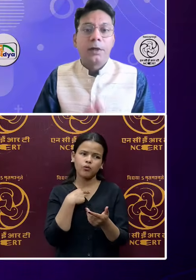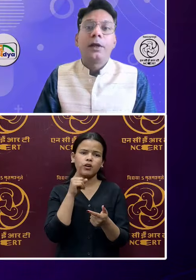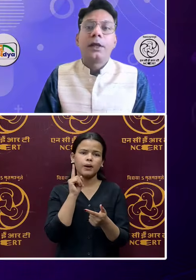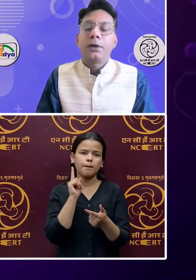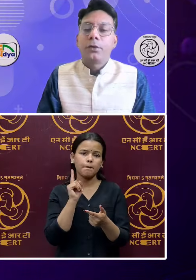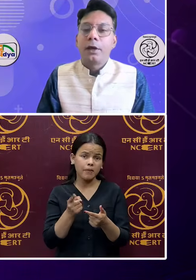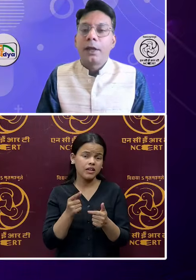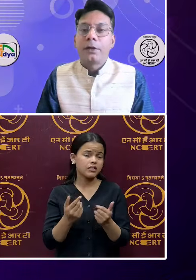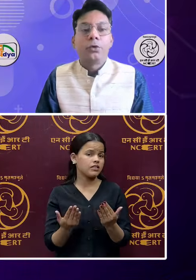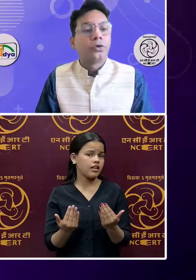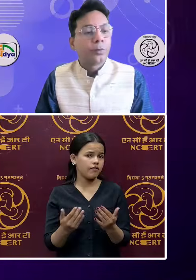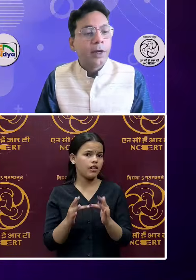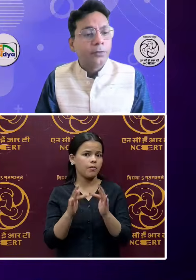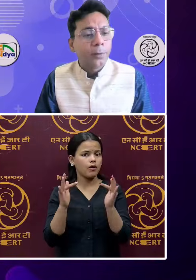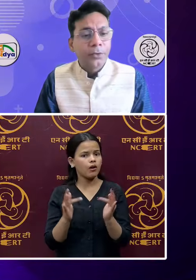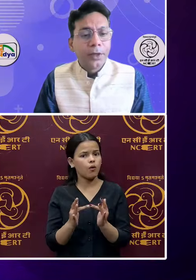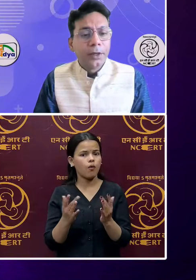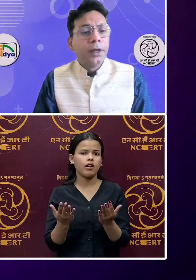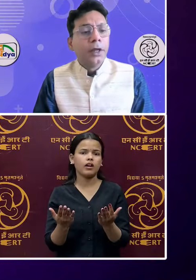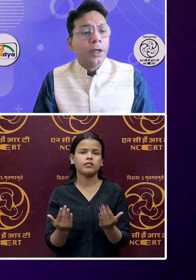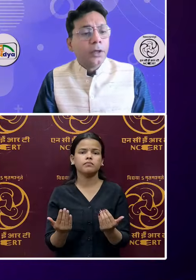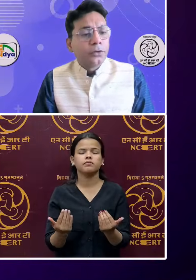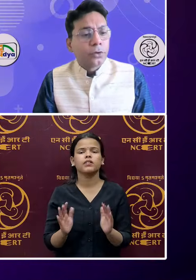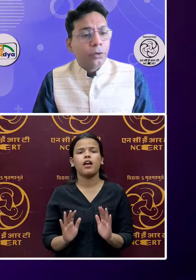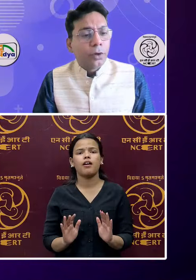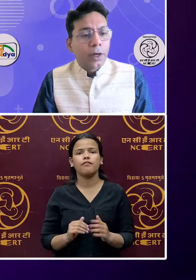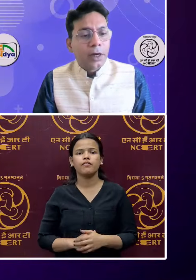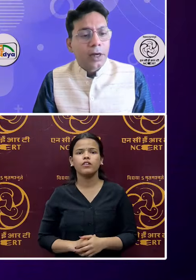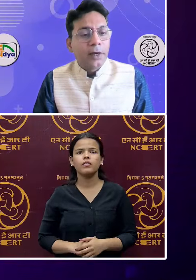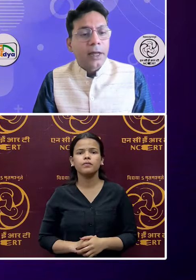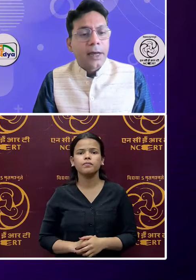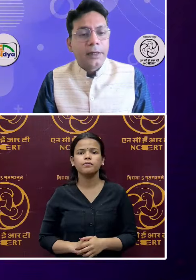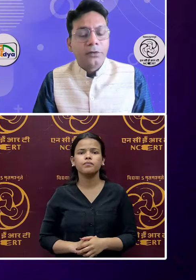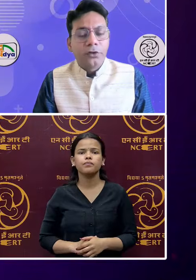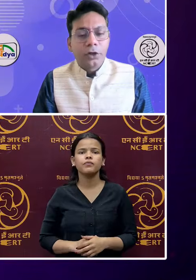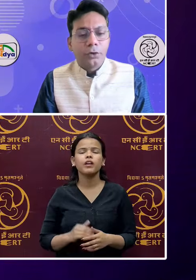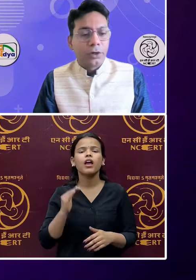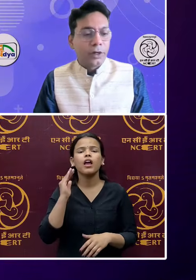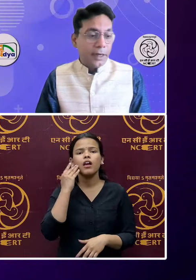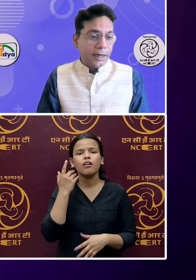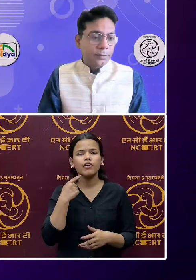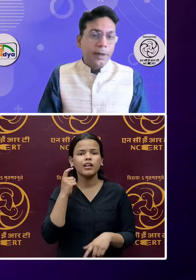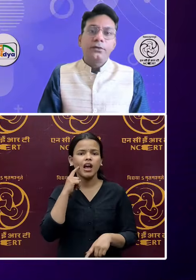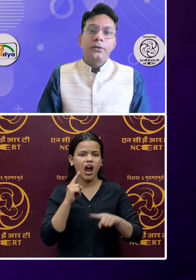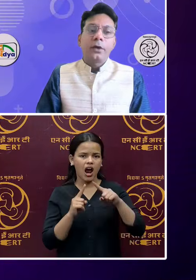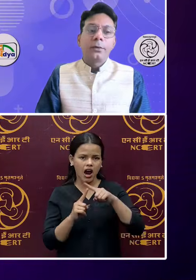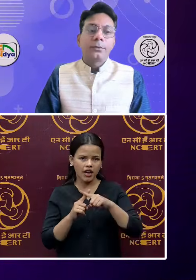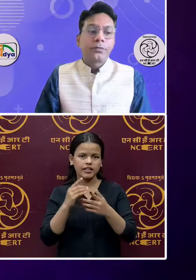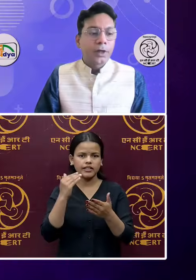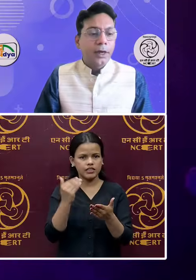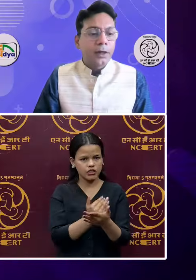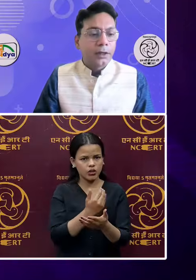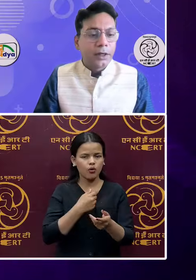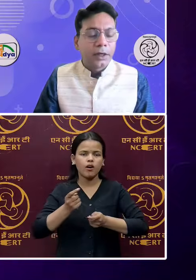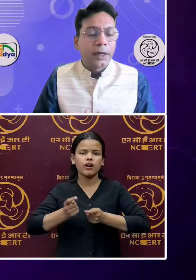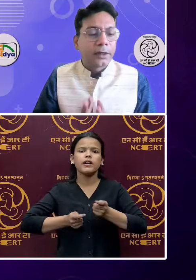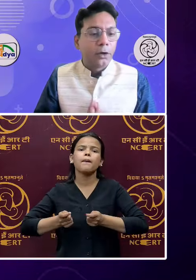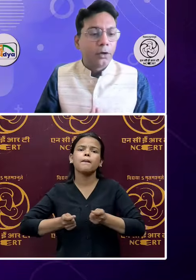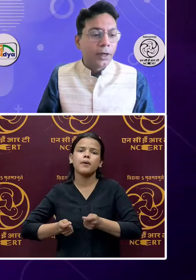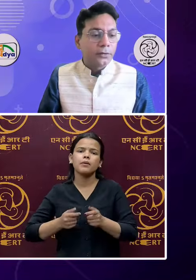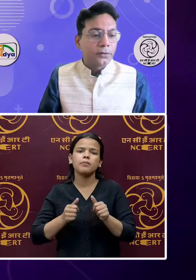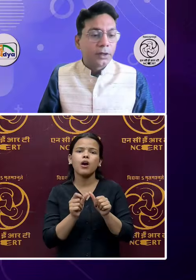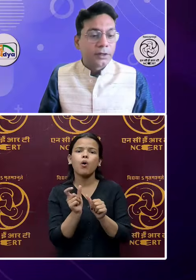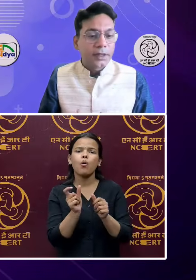be available in online course platform? So relevant IT security arrangements, correct?